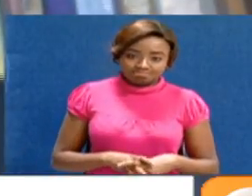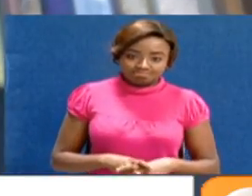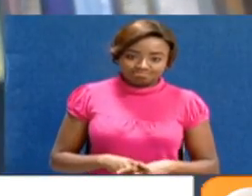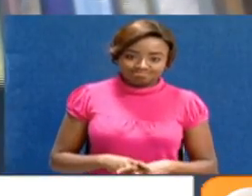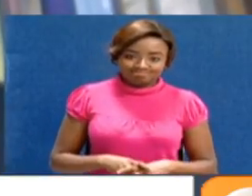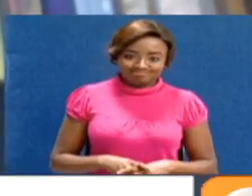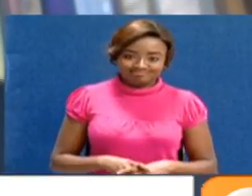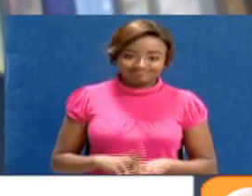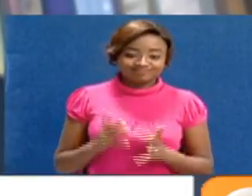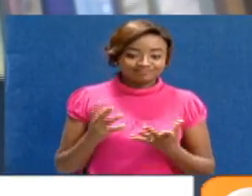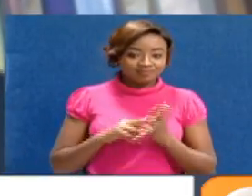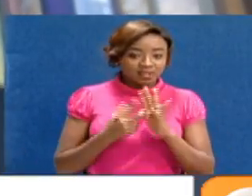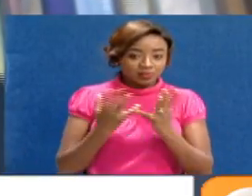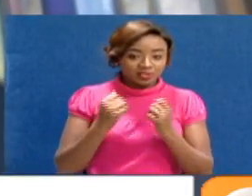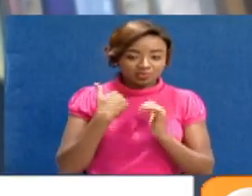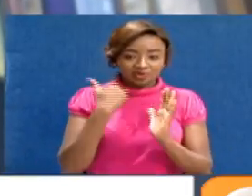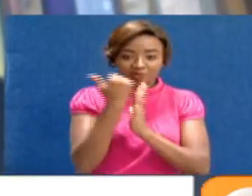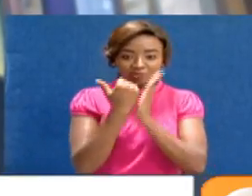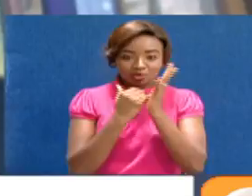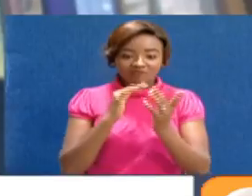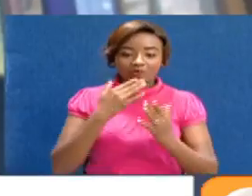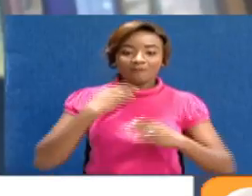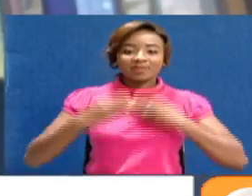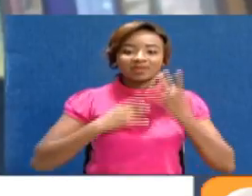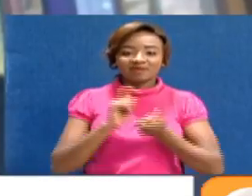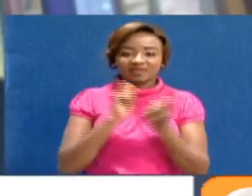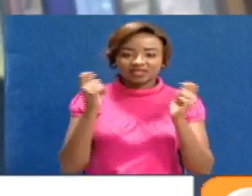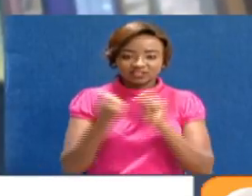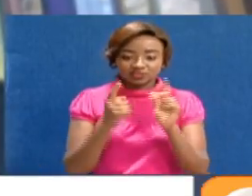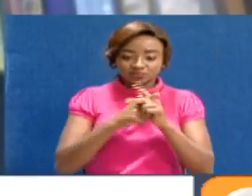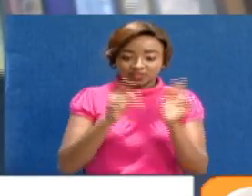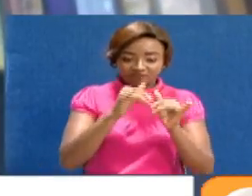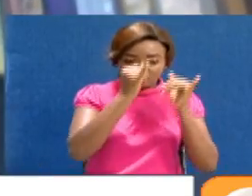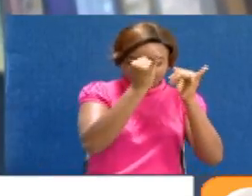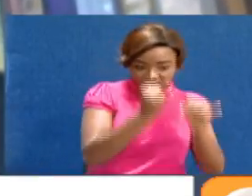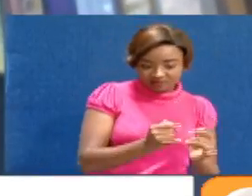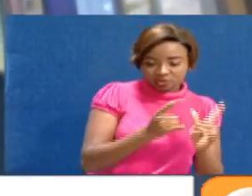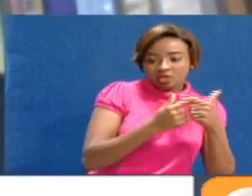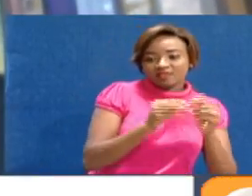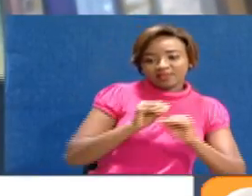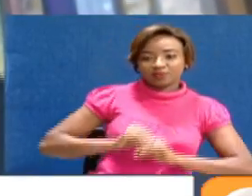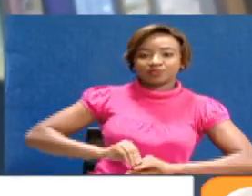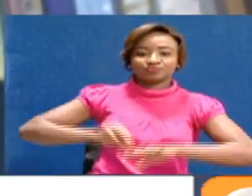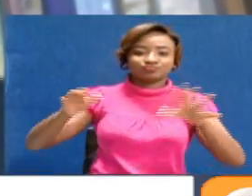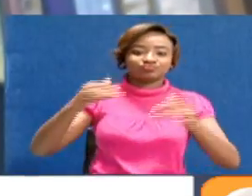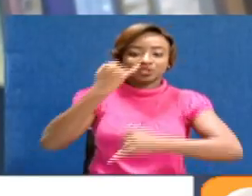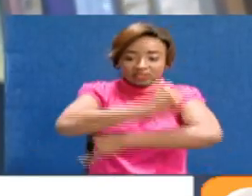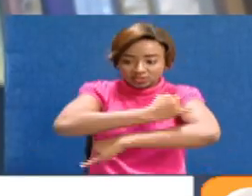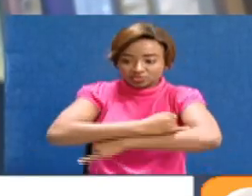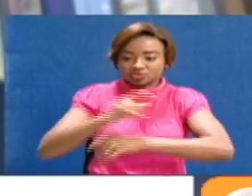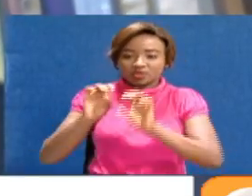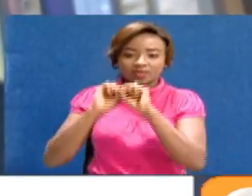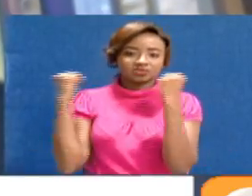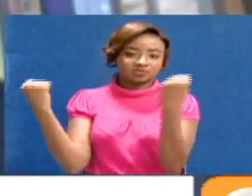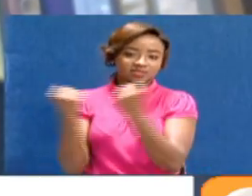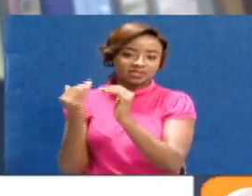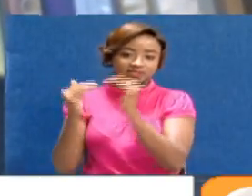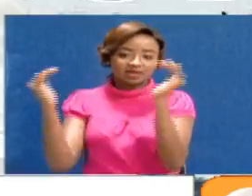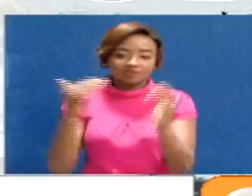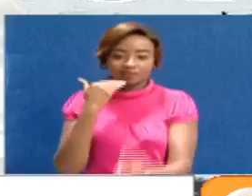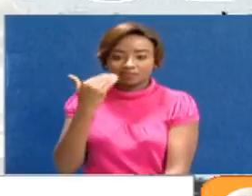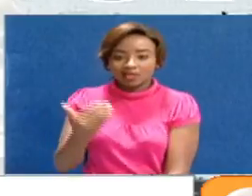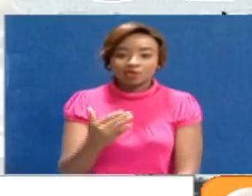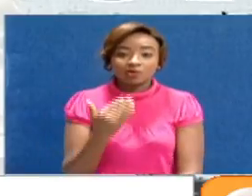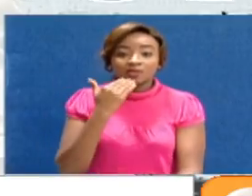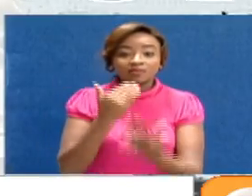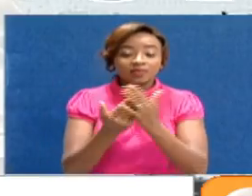some, we need to have a program for behavior change that will translate from the individual the institutional to the societal level. Thank you.